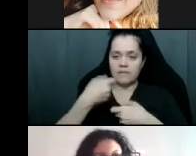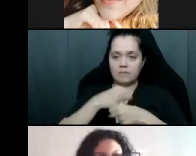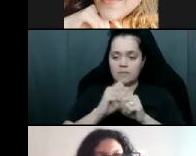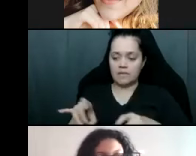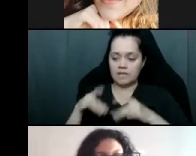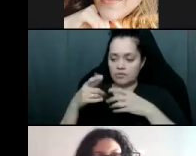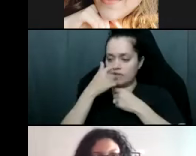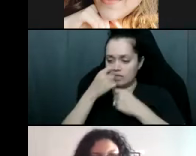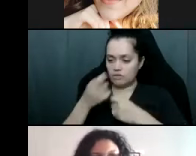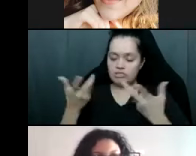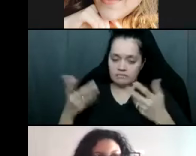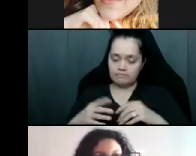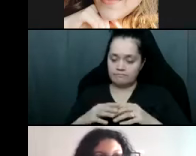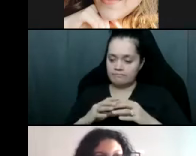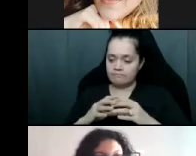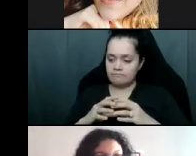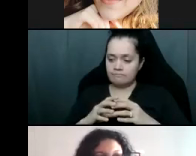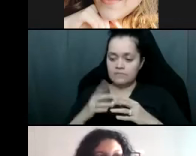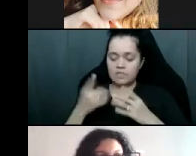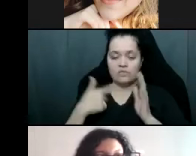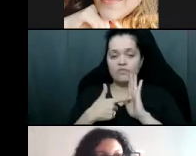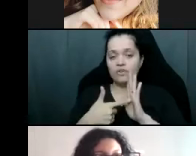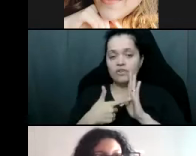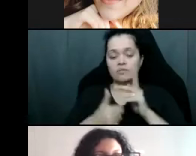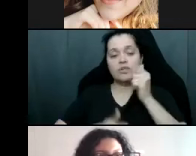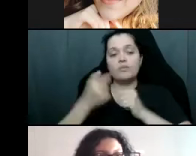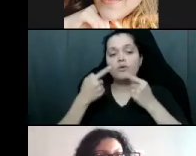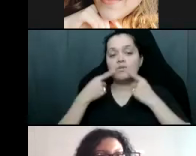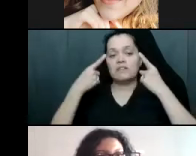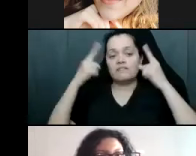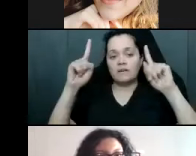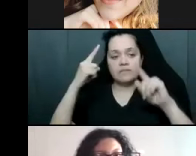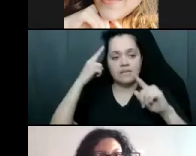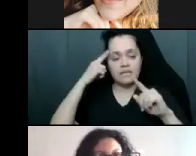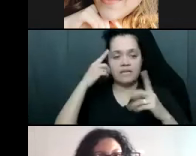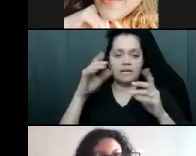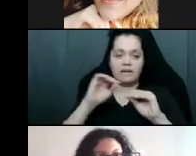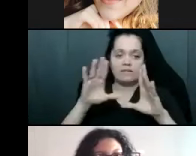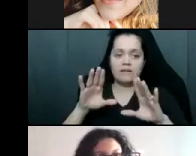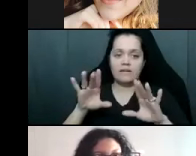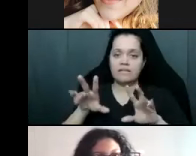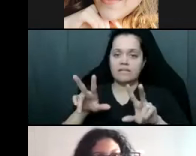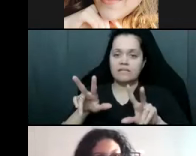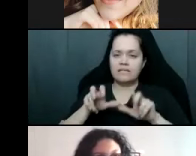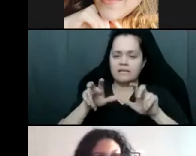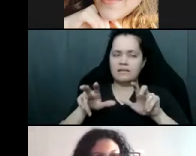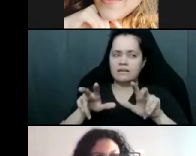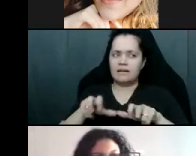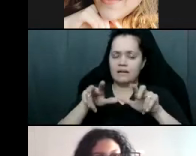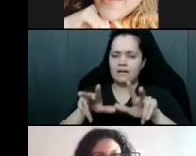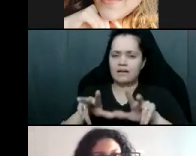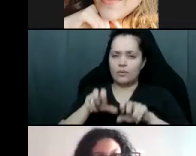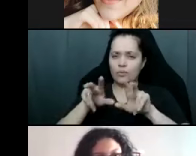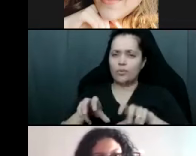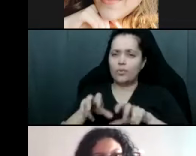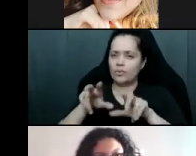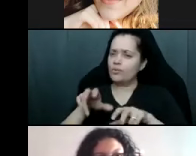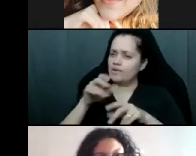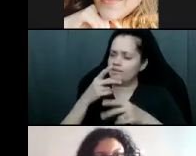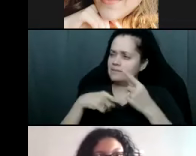interesting. So for instance, the most famous one I think would be the kangaroo. The kangaroo